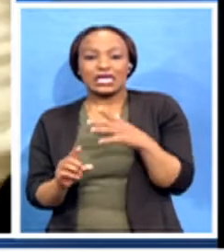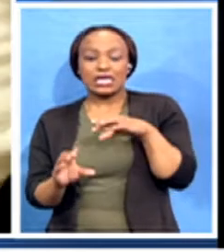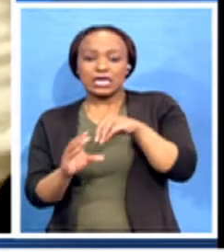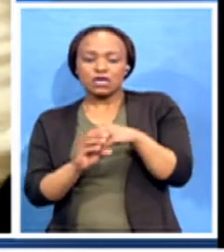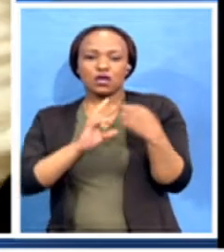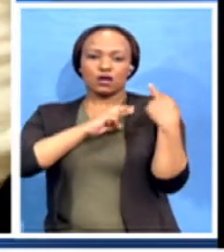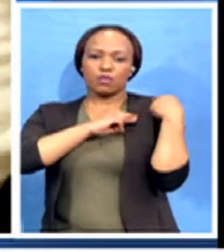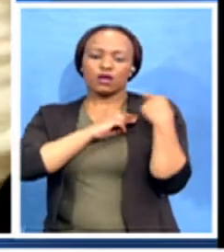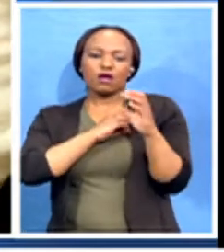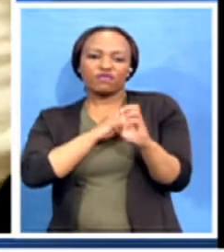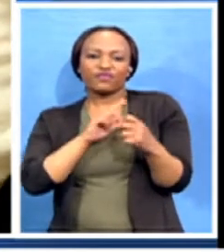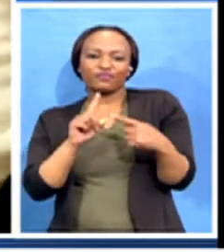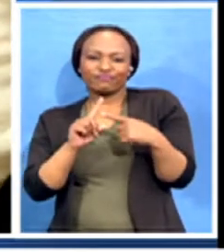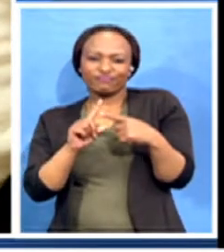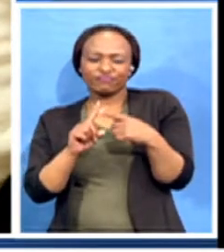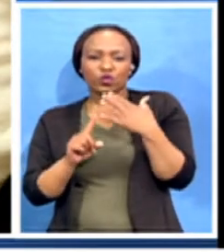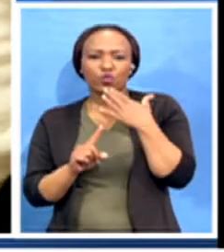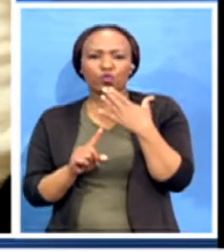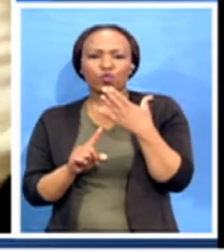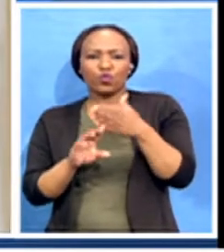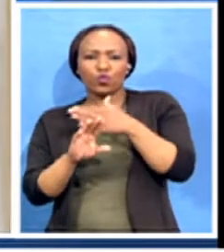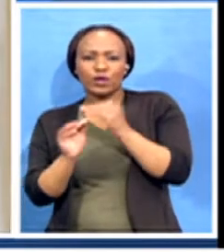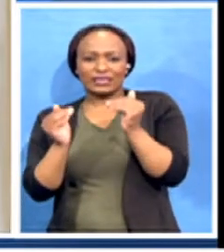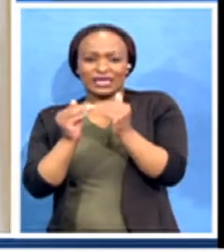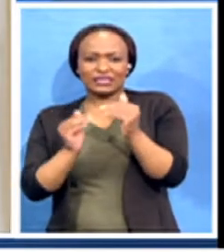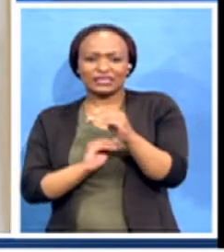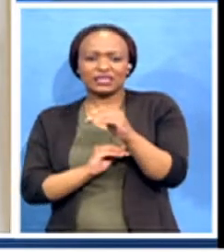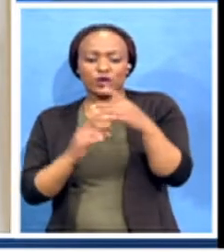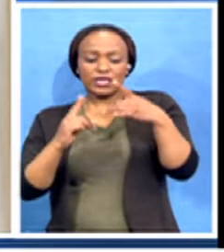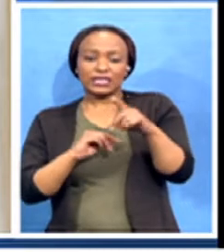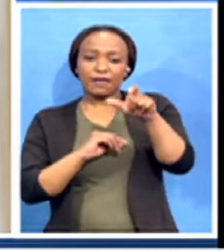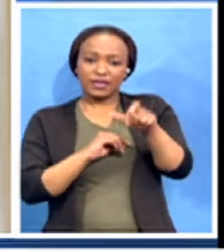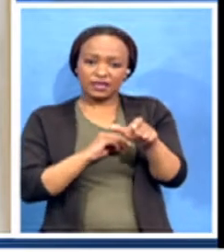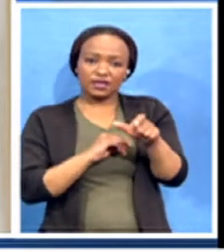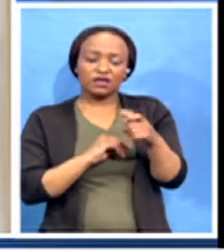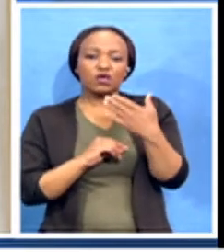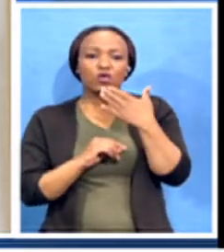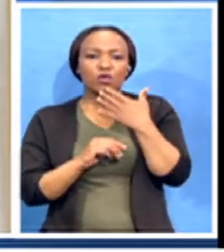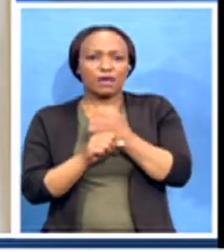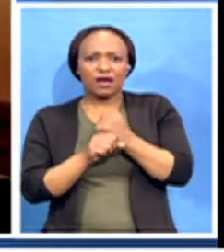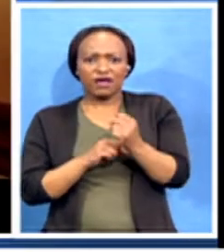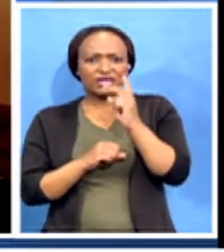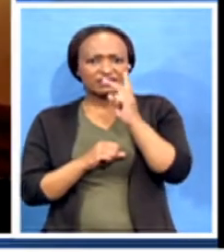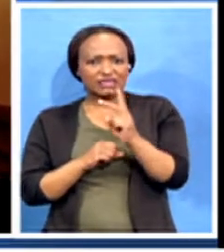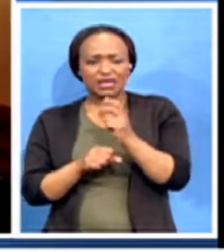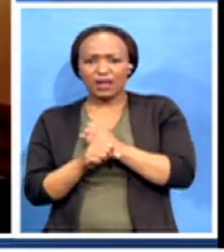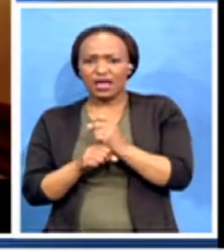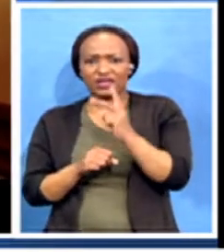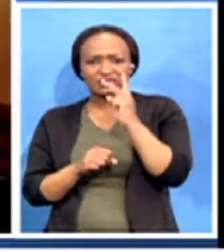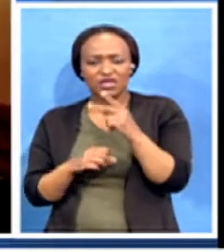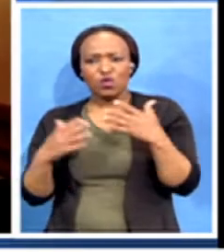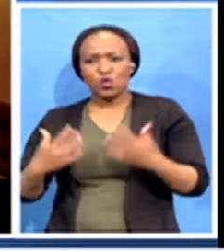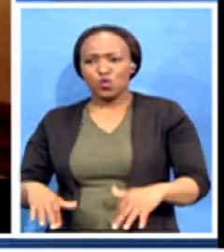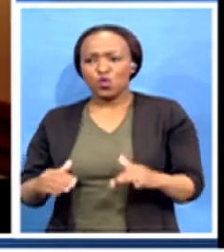at the time with Justice Chakalsin of the. I have never seen anything like